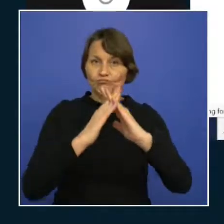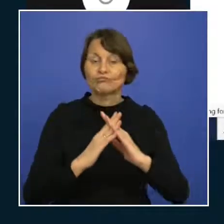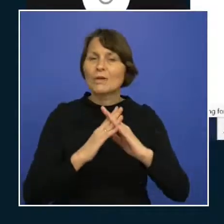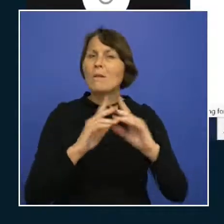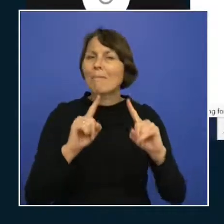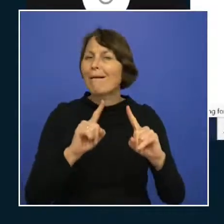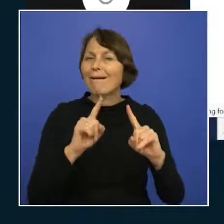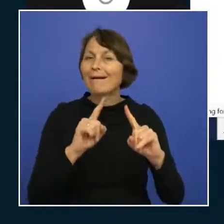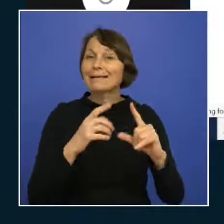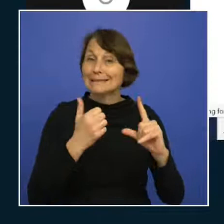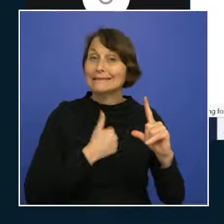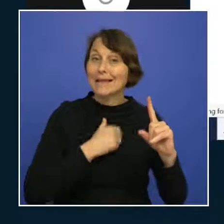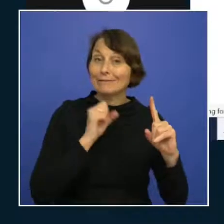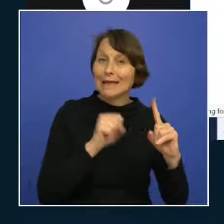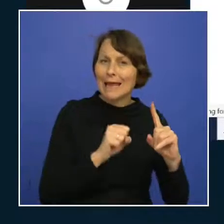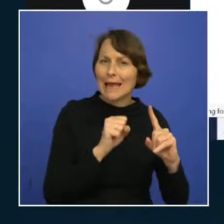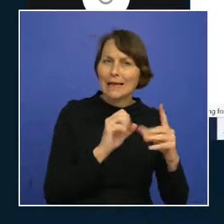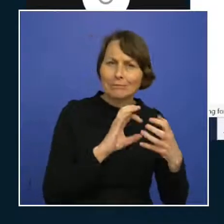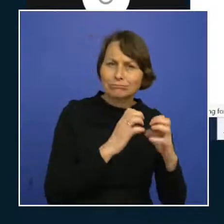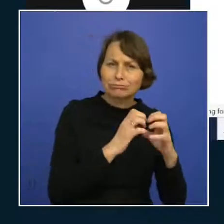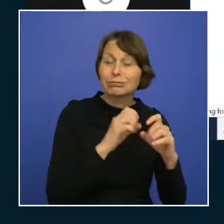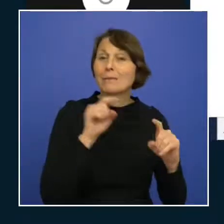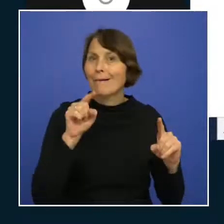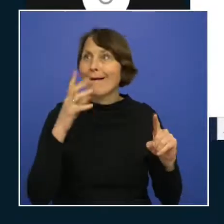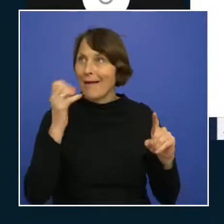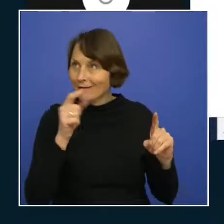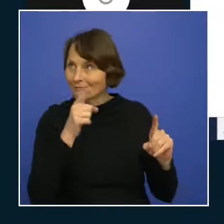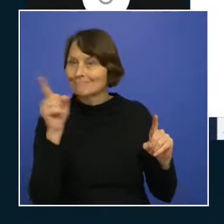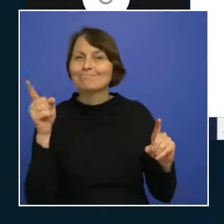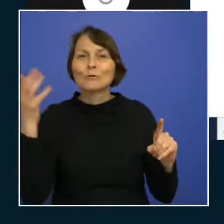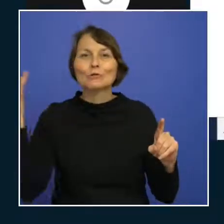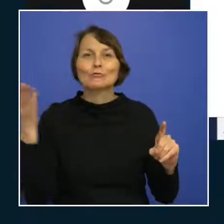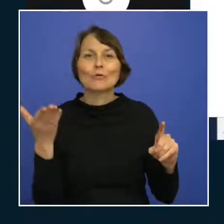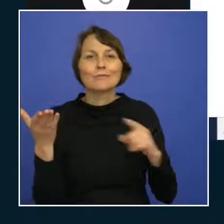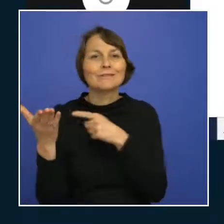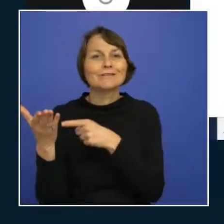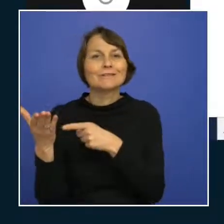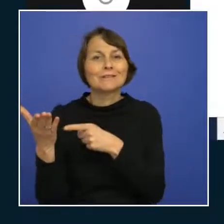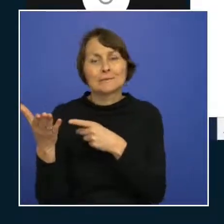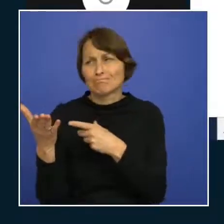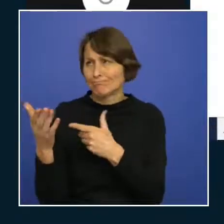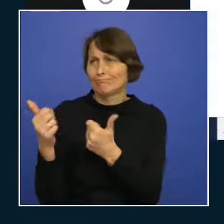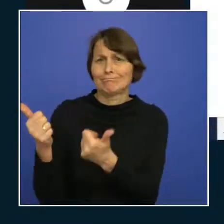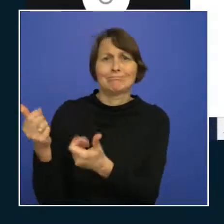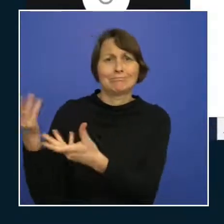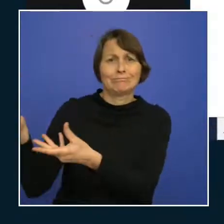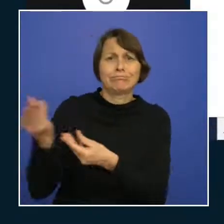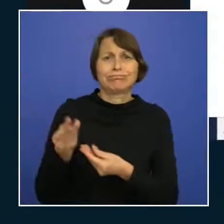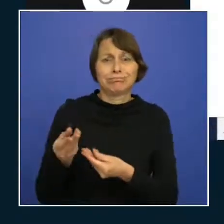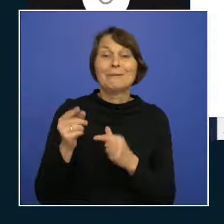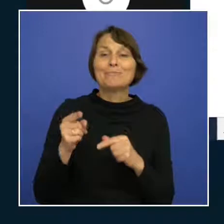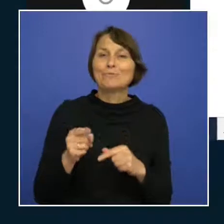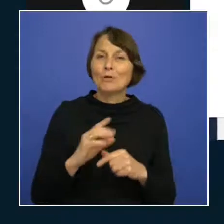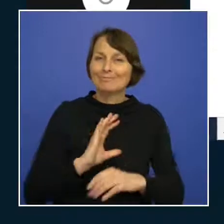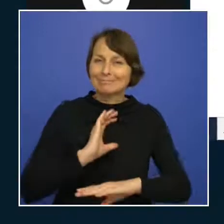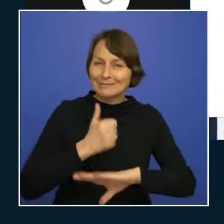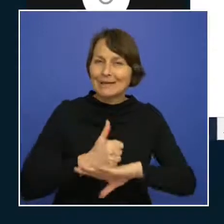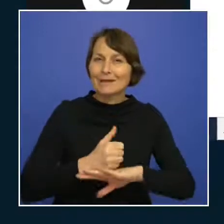this infrastructure and then set up the rest ourselves. A possibility was just, creating a database on